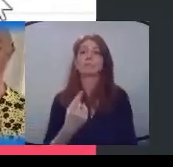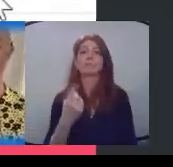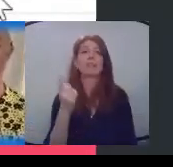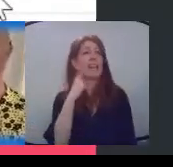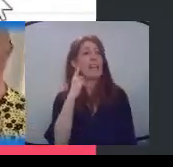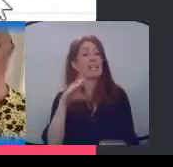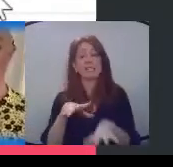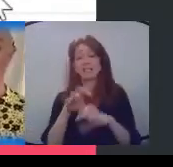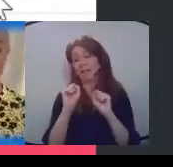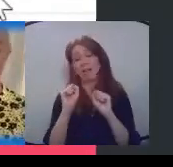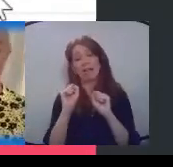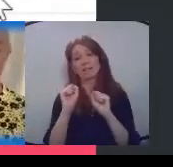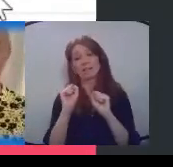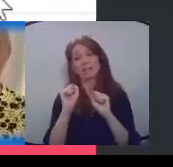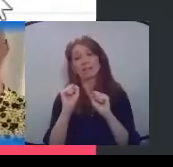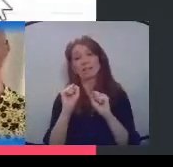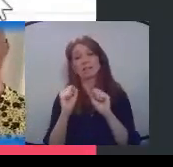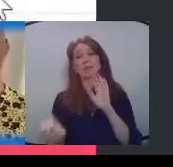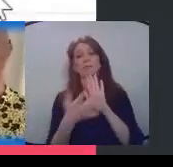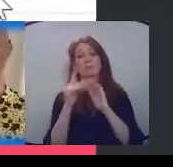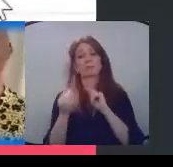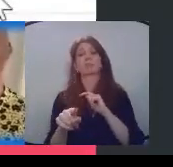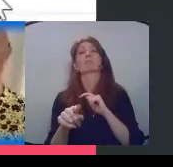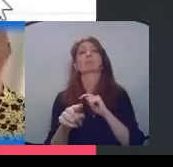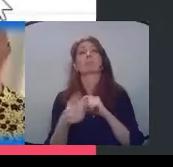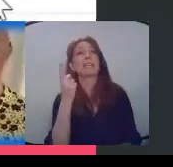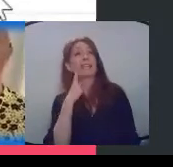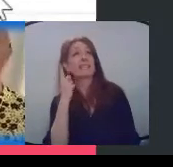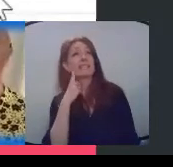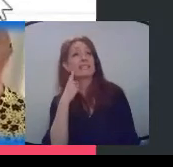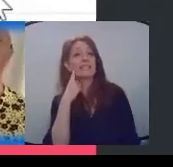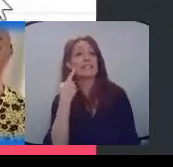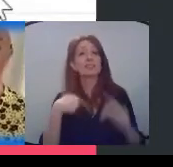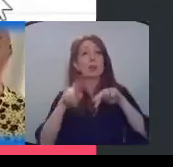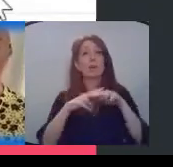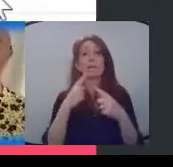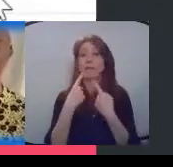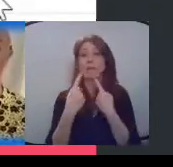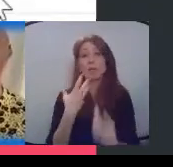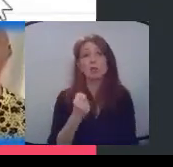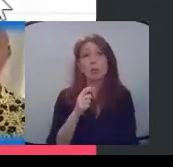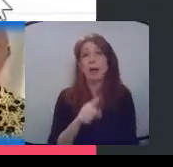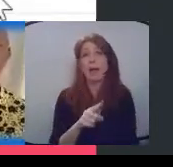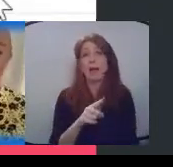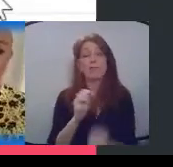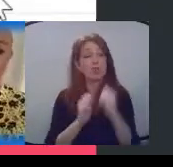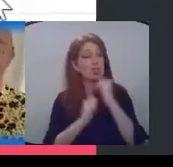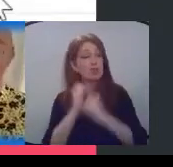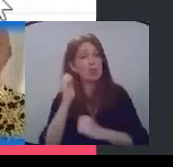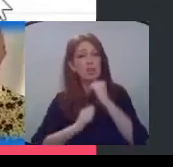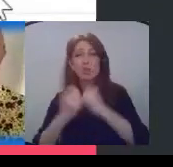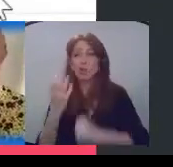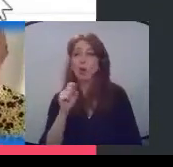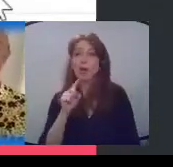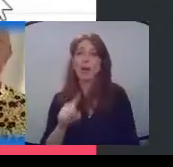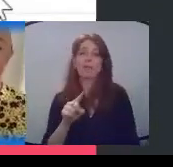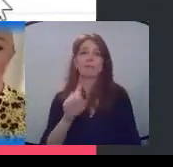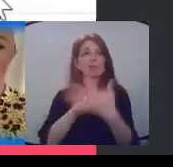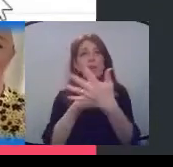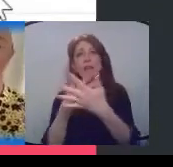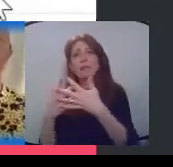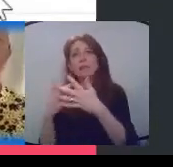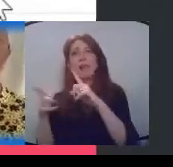going. Onboarding is easy, as long as you have your information in any type of structured format. So it's be an Excel